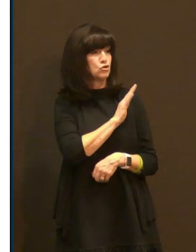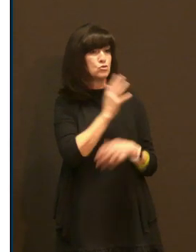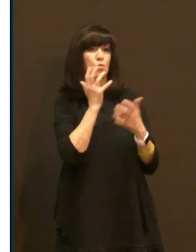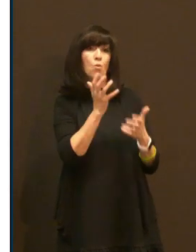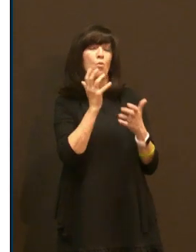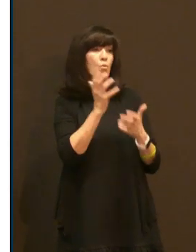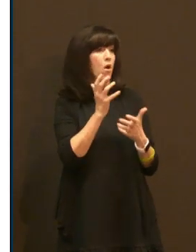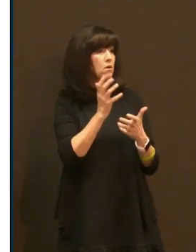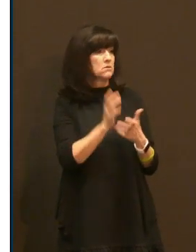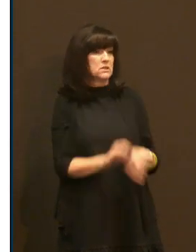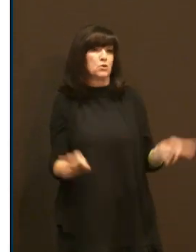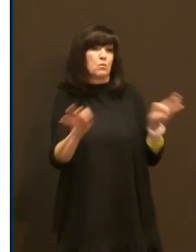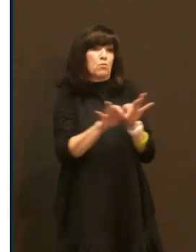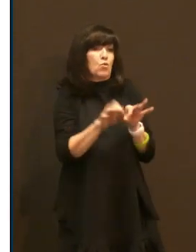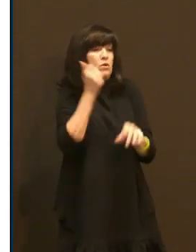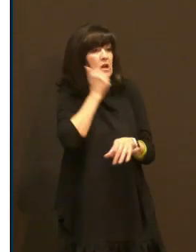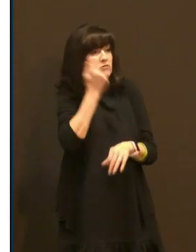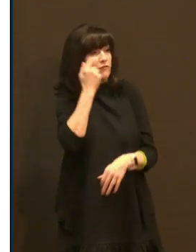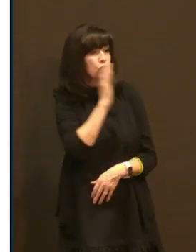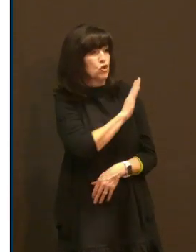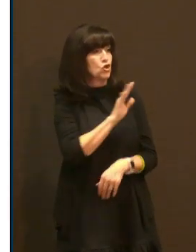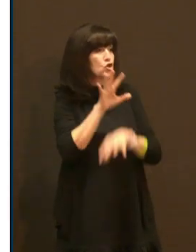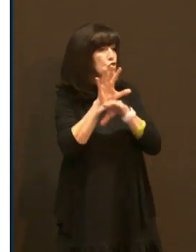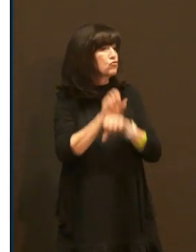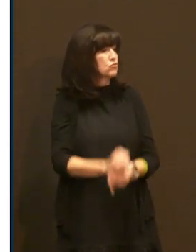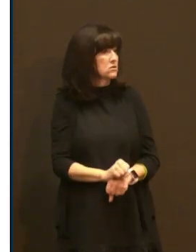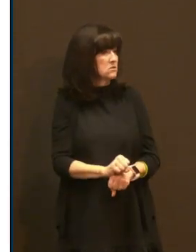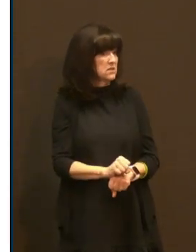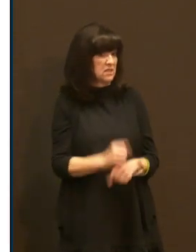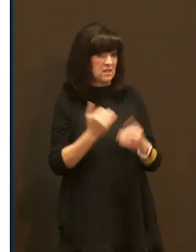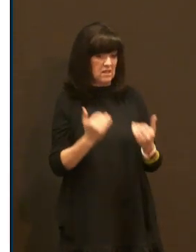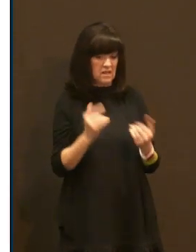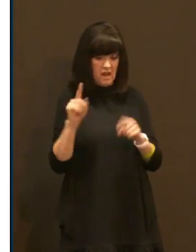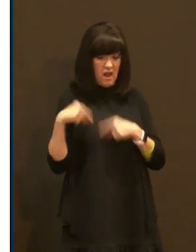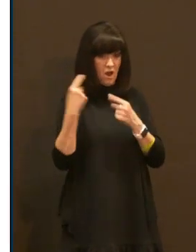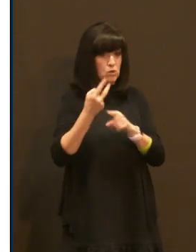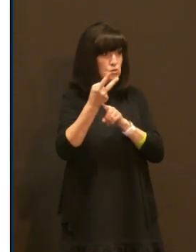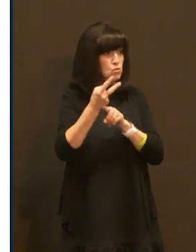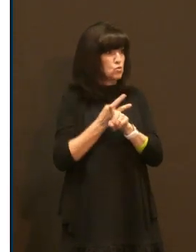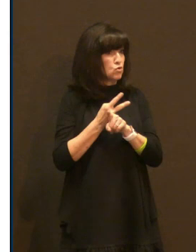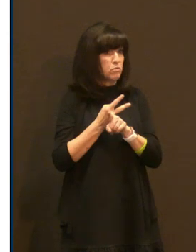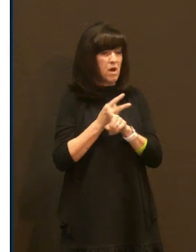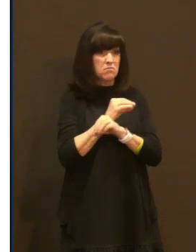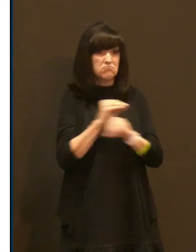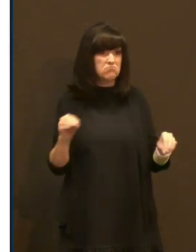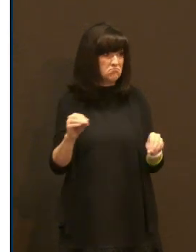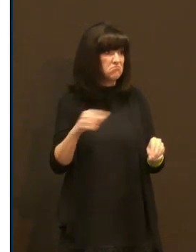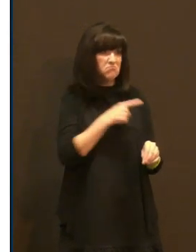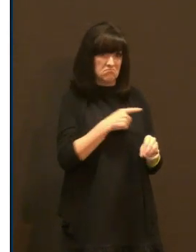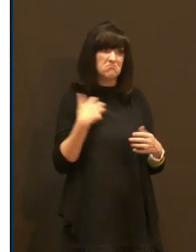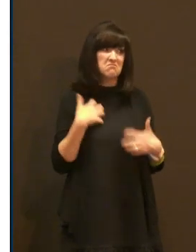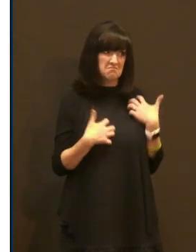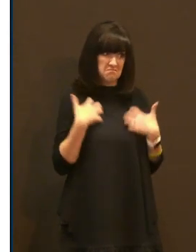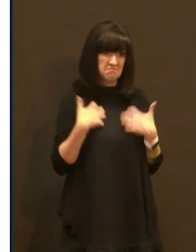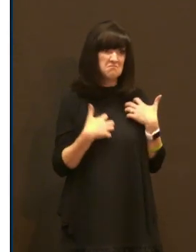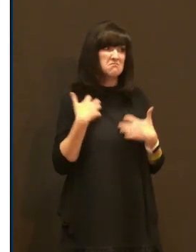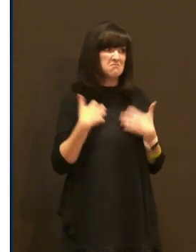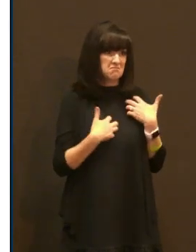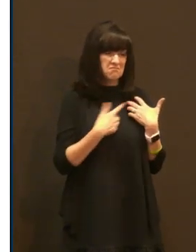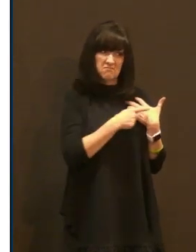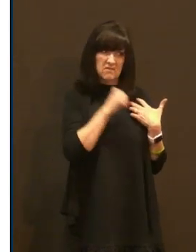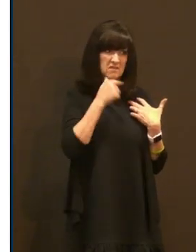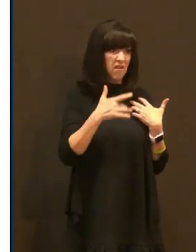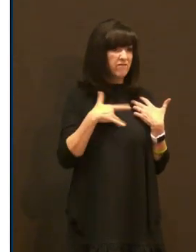been gone now for a couple months, and she's eager to get back in church, and she's still in one of those